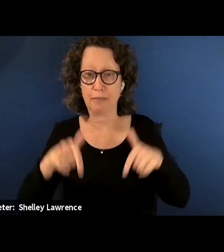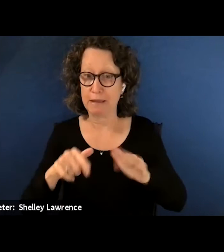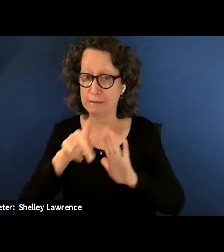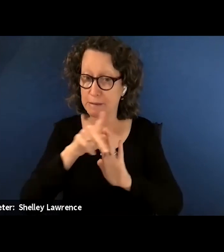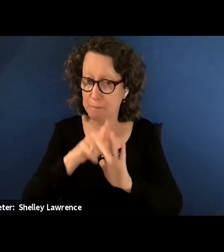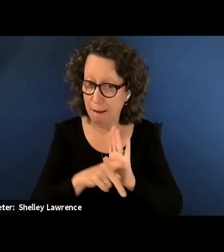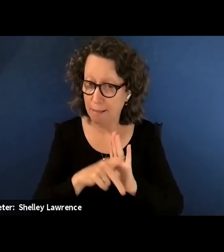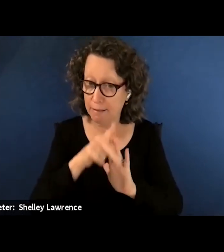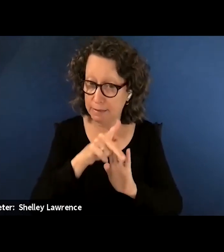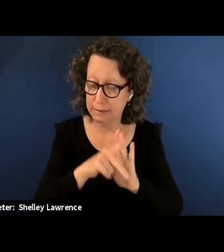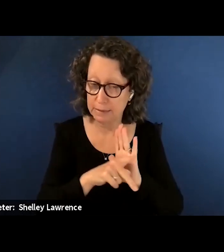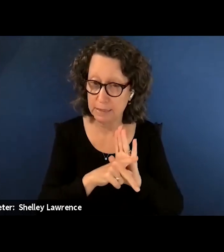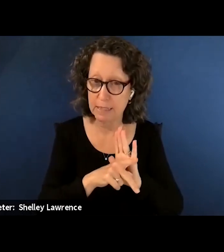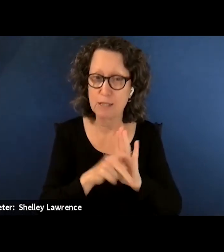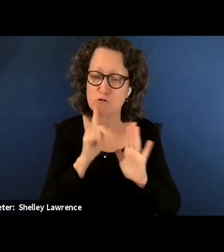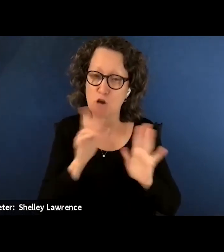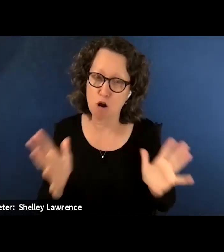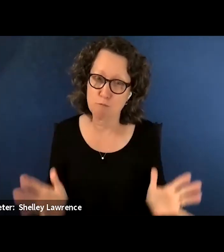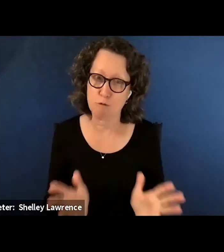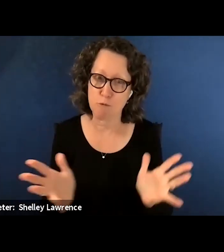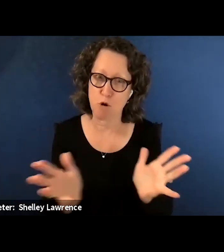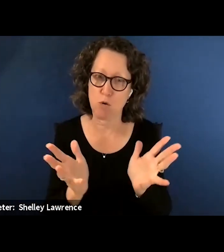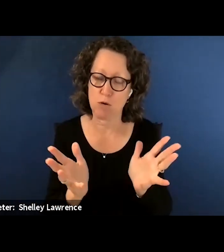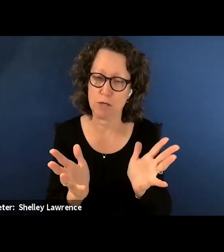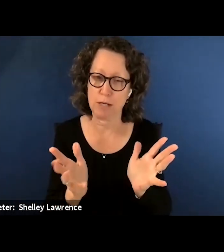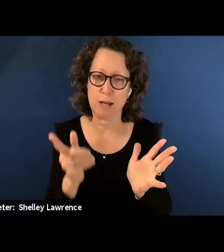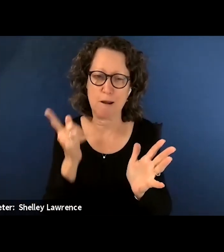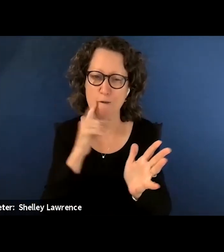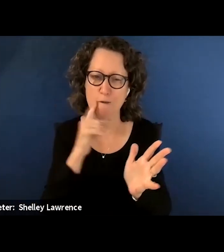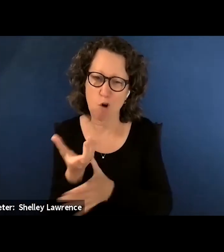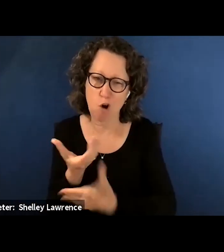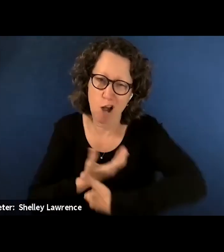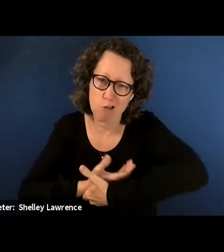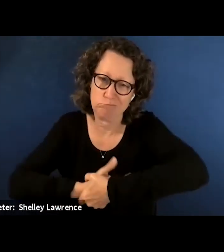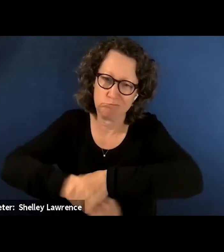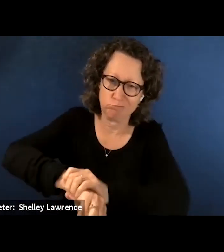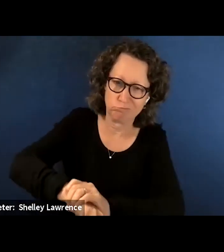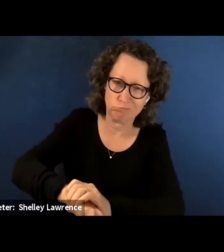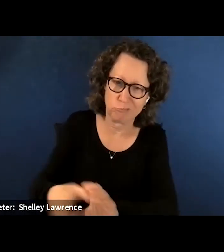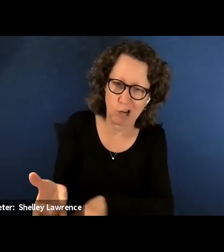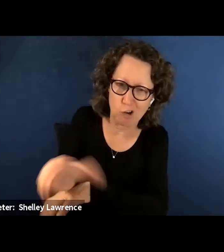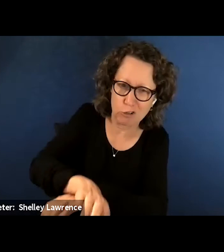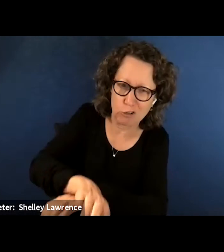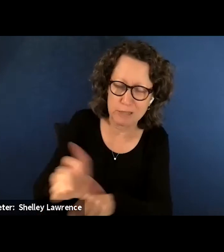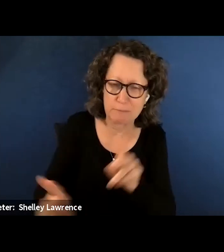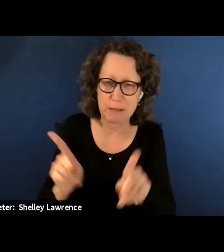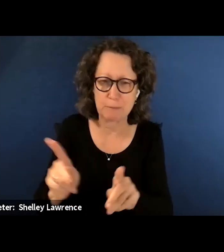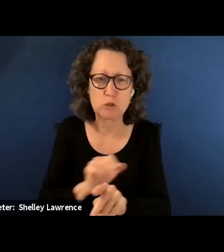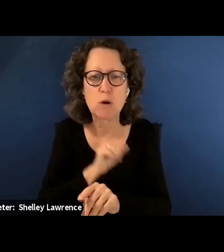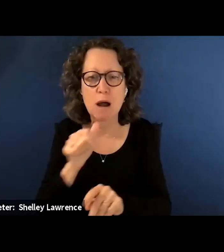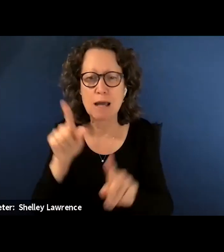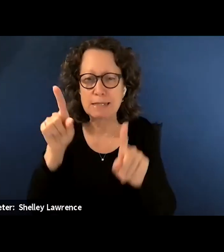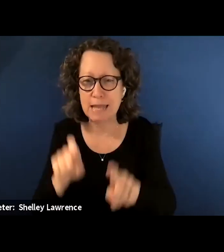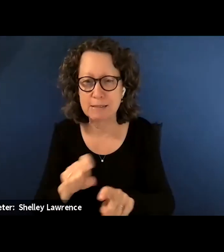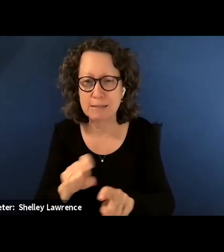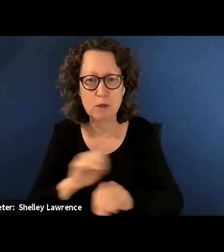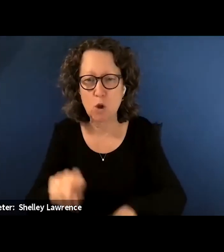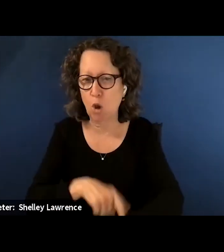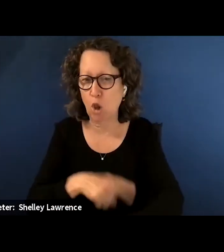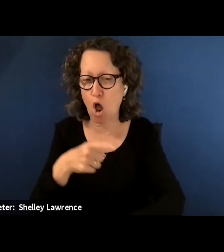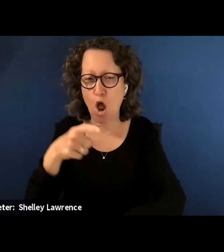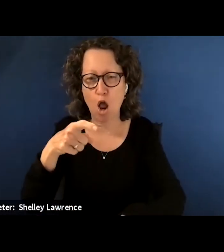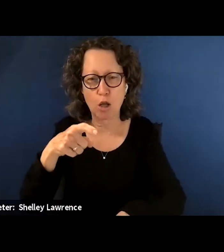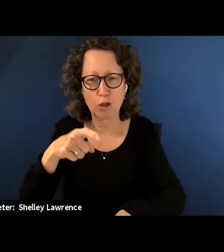policies are being promoted for the purpose of coercing people into an untested, no long-term safety